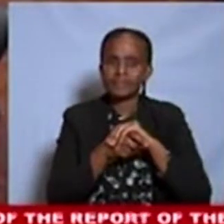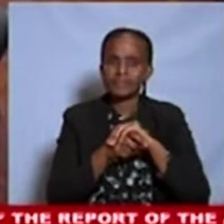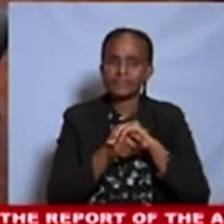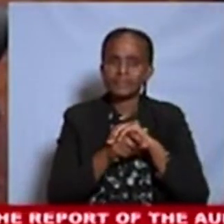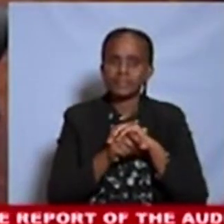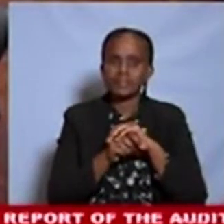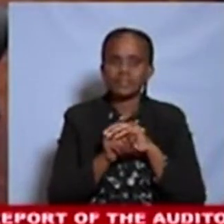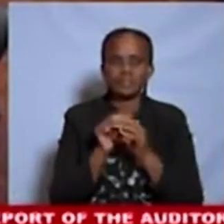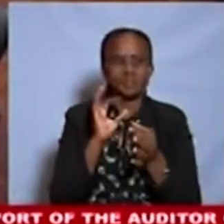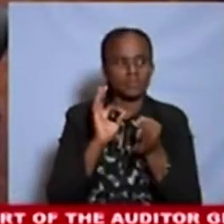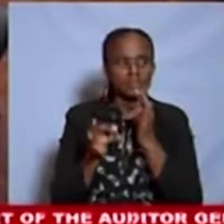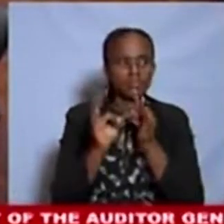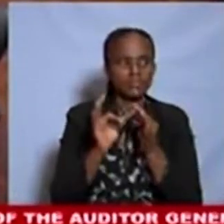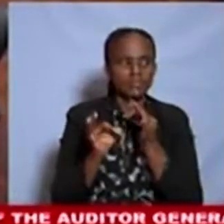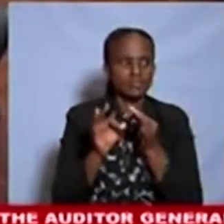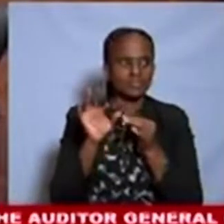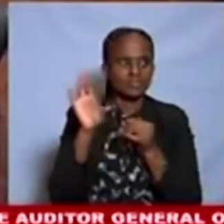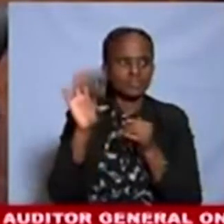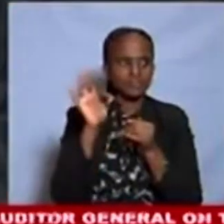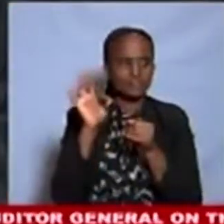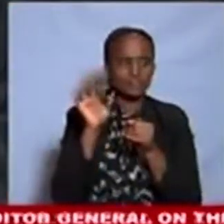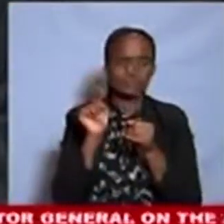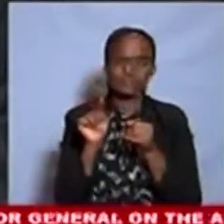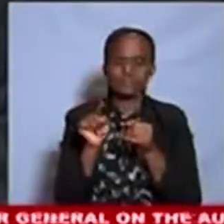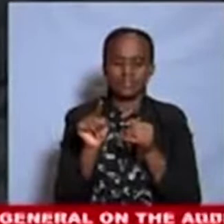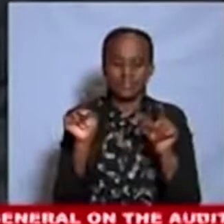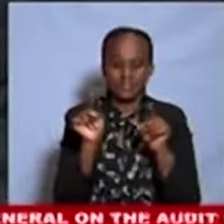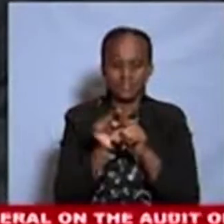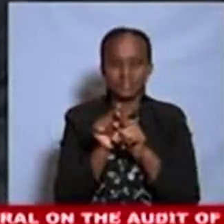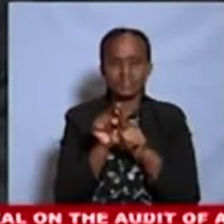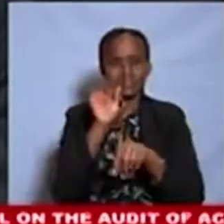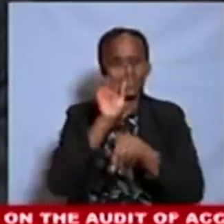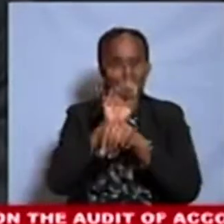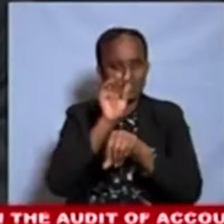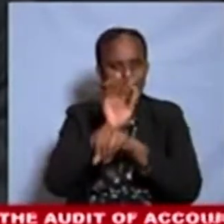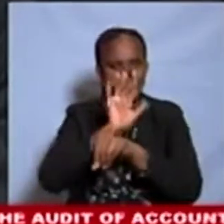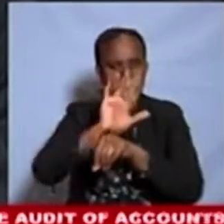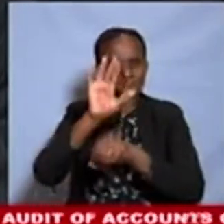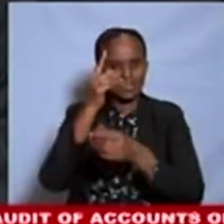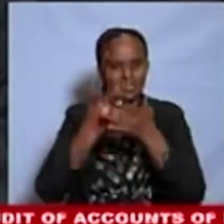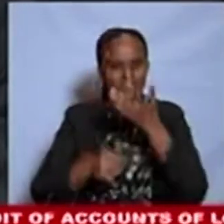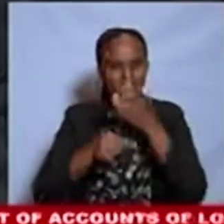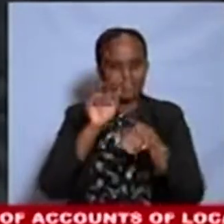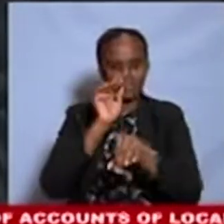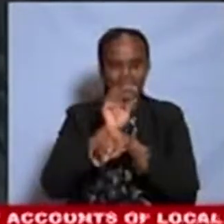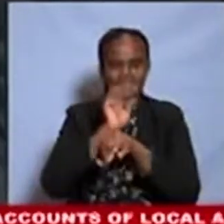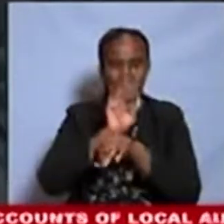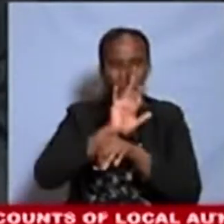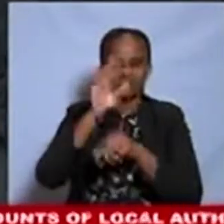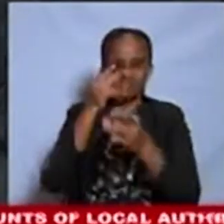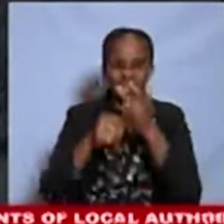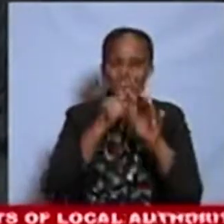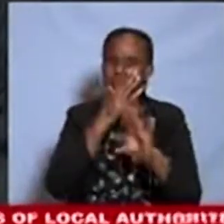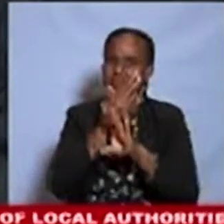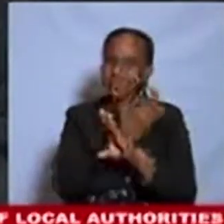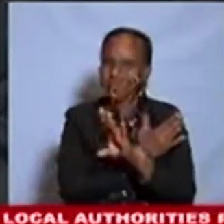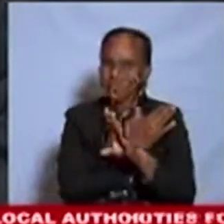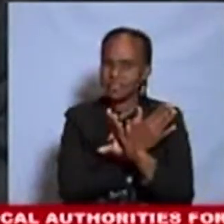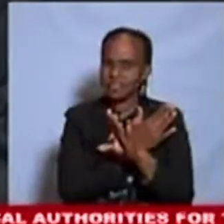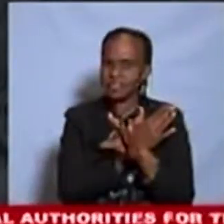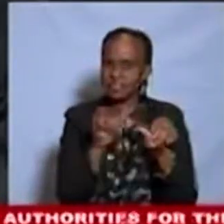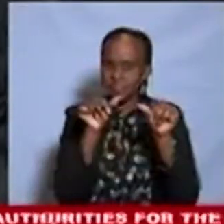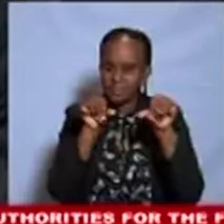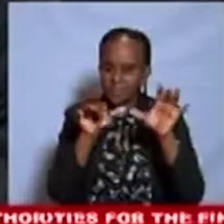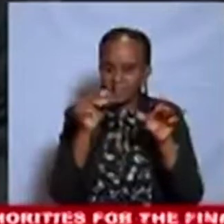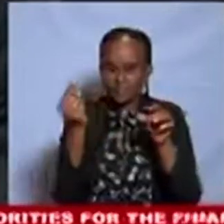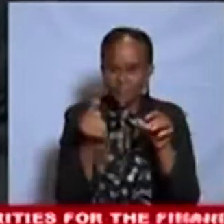if he picked this and what comment did he give before the external auditors